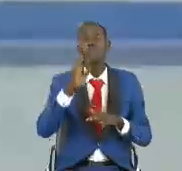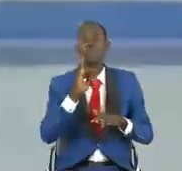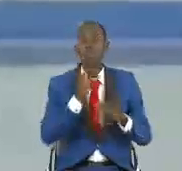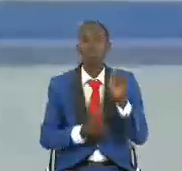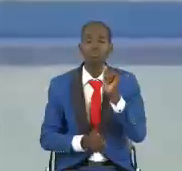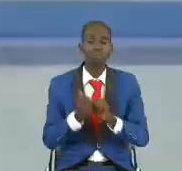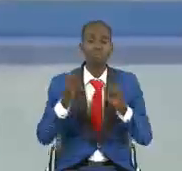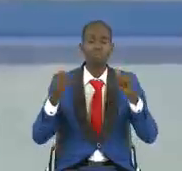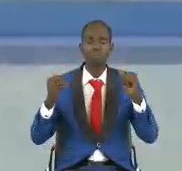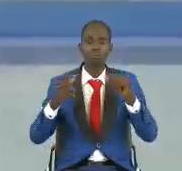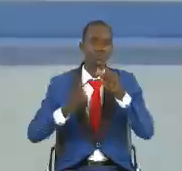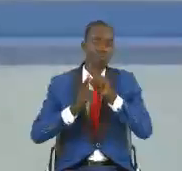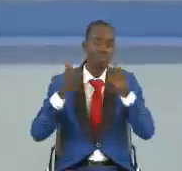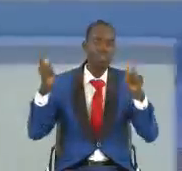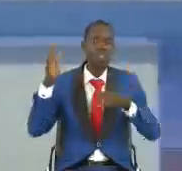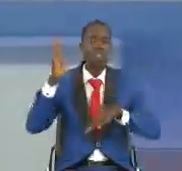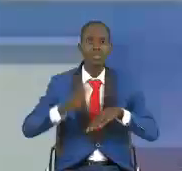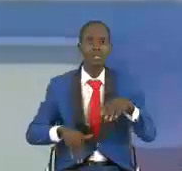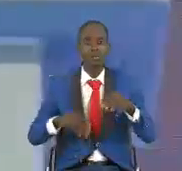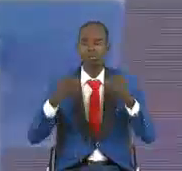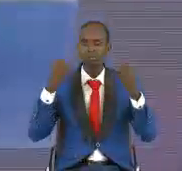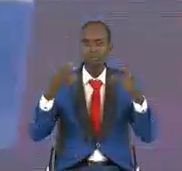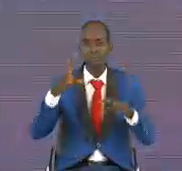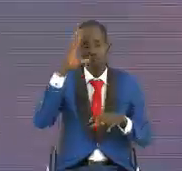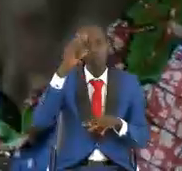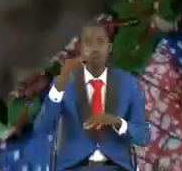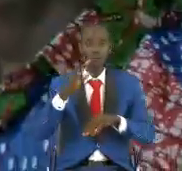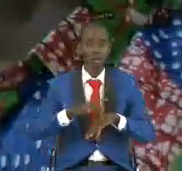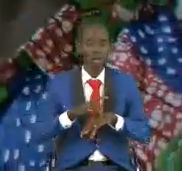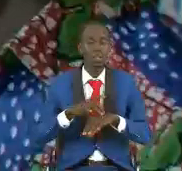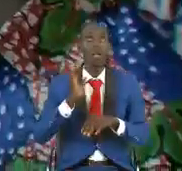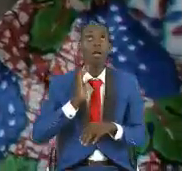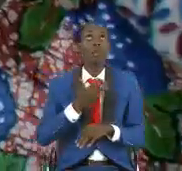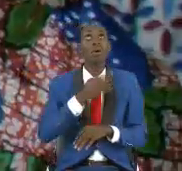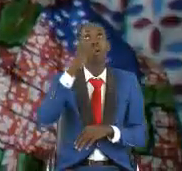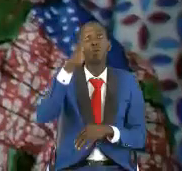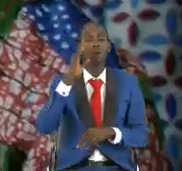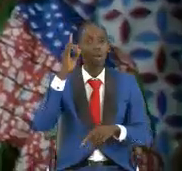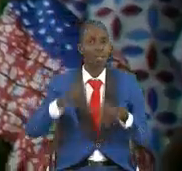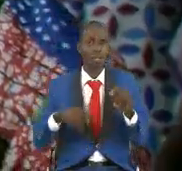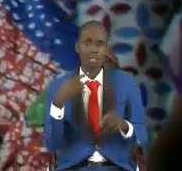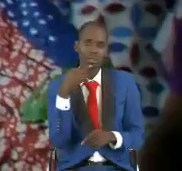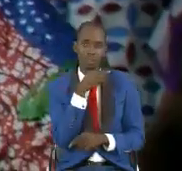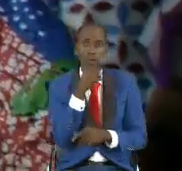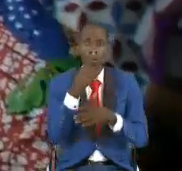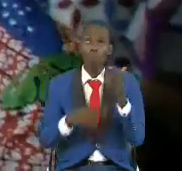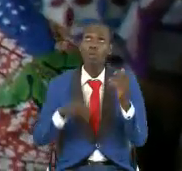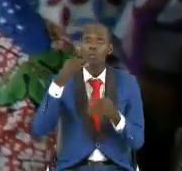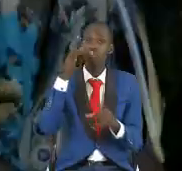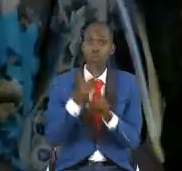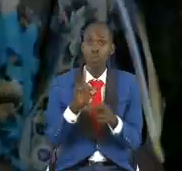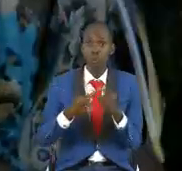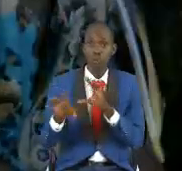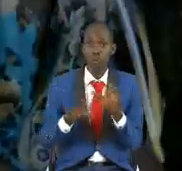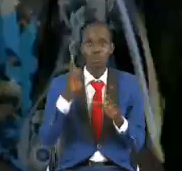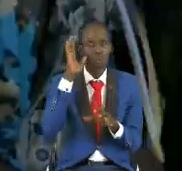of men on earth. Our God cannot lie. Amen. What he said he will do for you tonight, he'll do it for